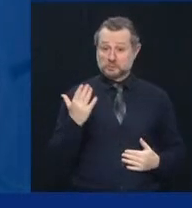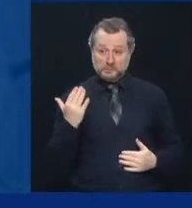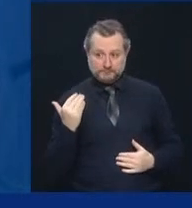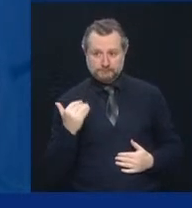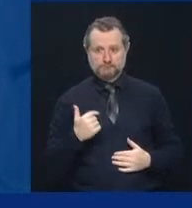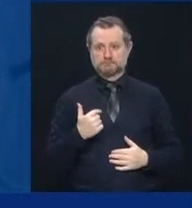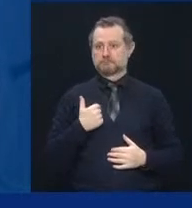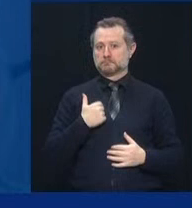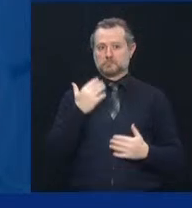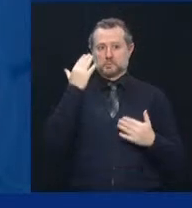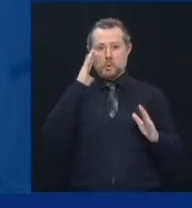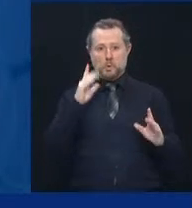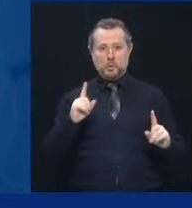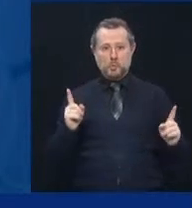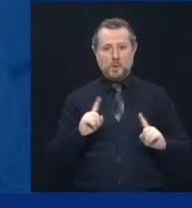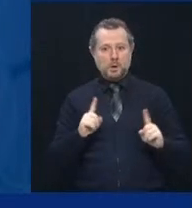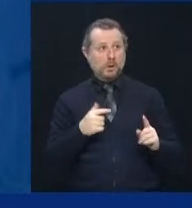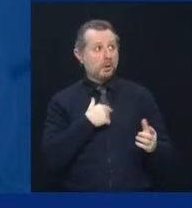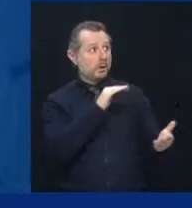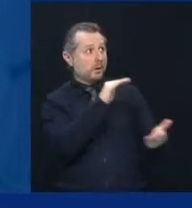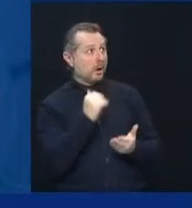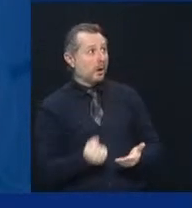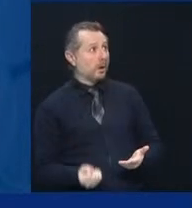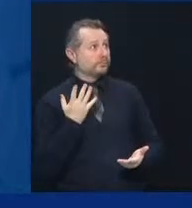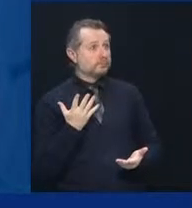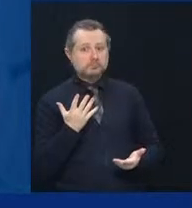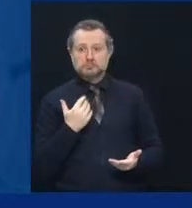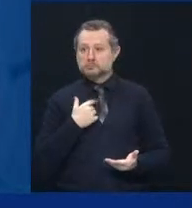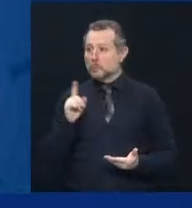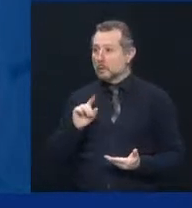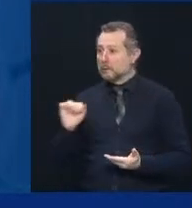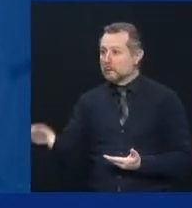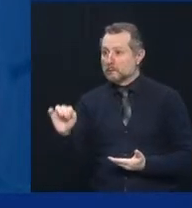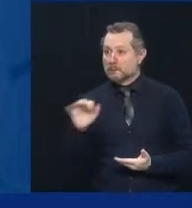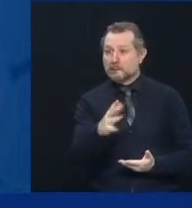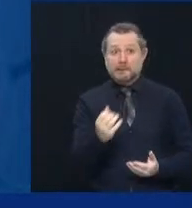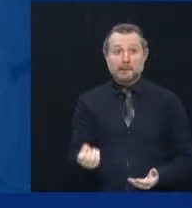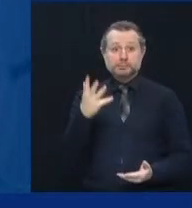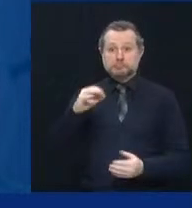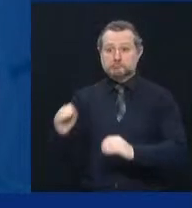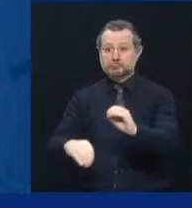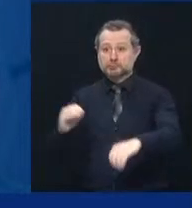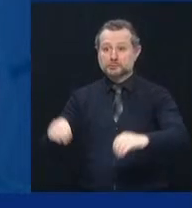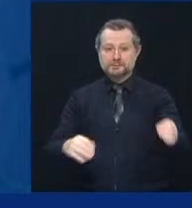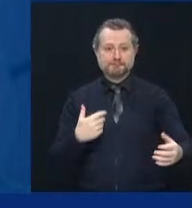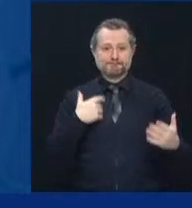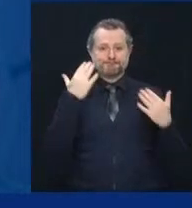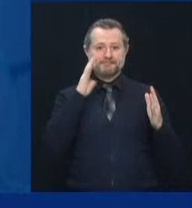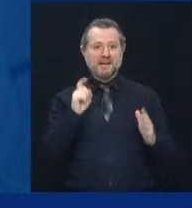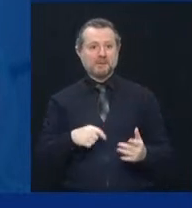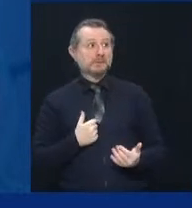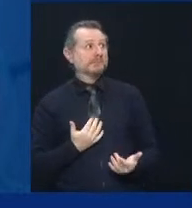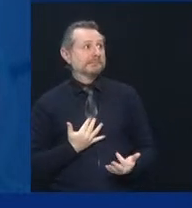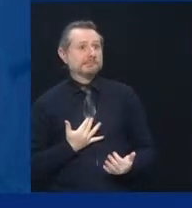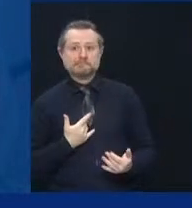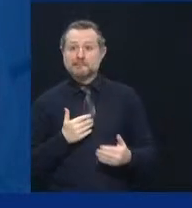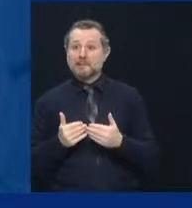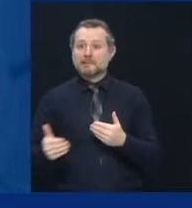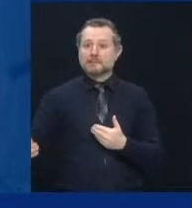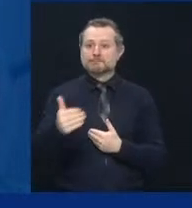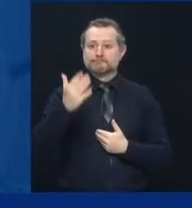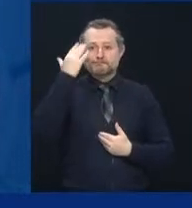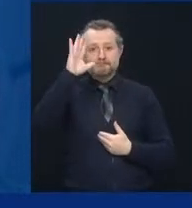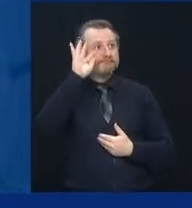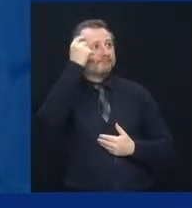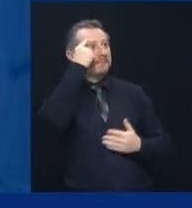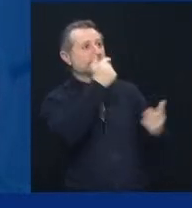get next week in allocation. So literally, you have to wait to find out what you're going to get from the federal government, what